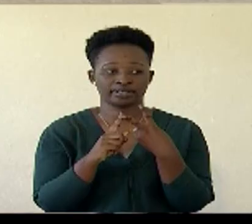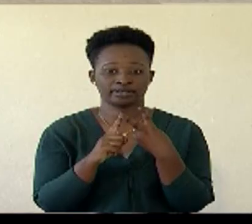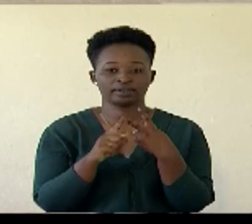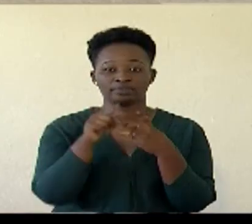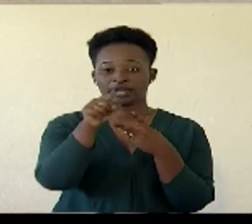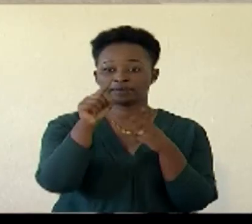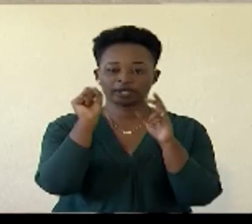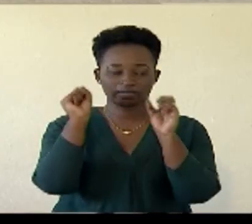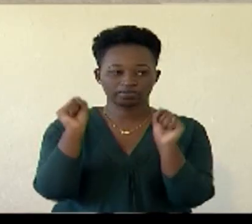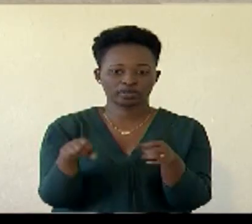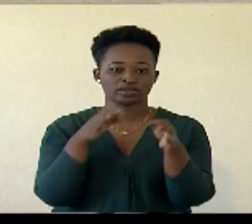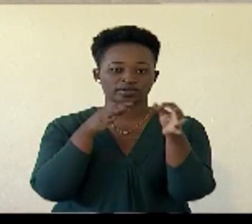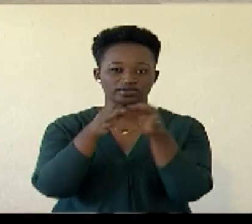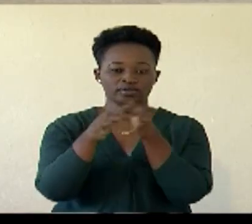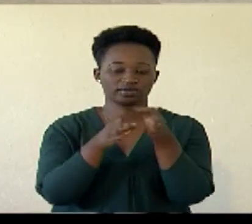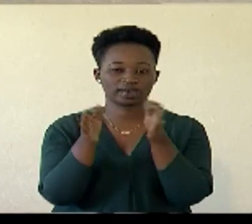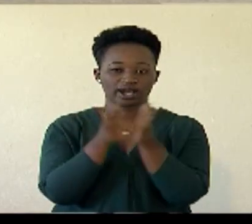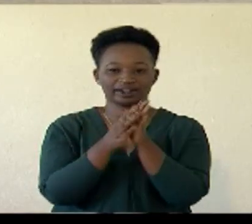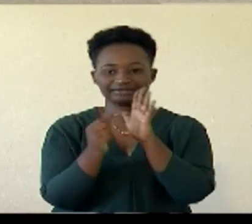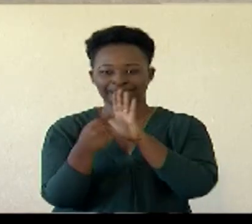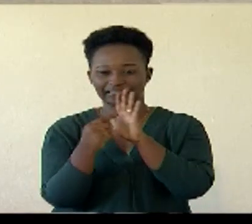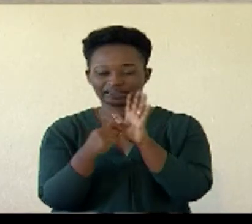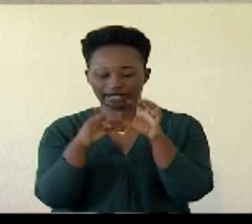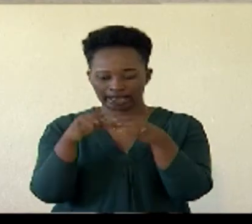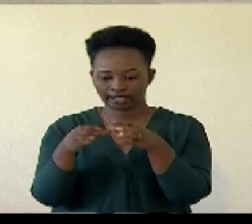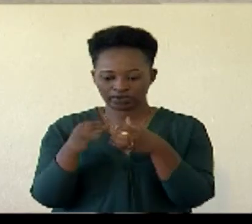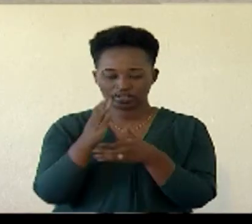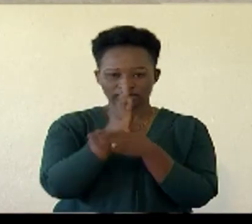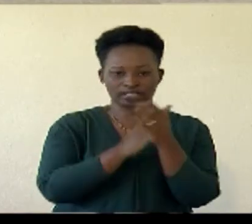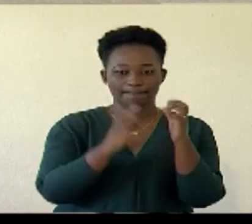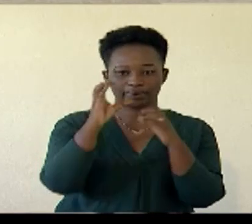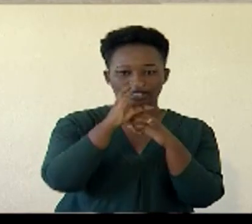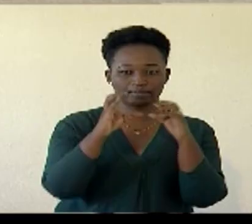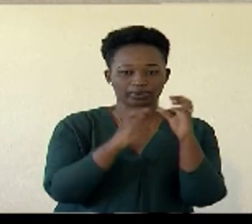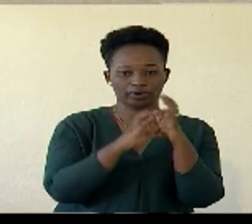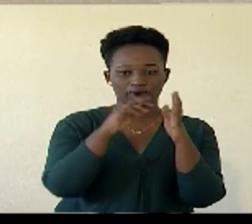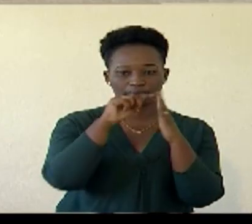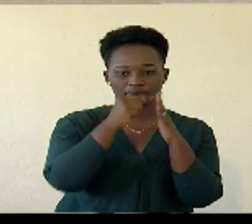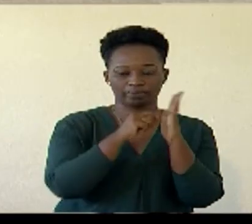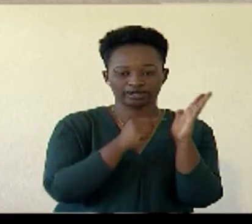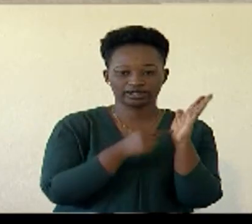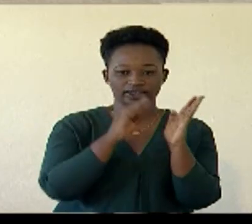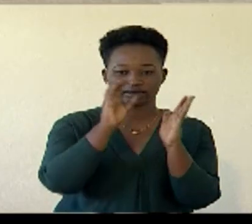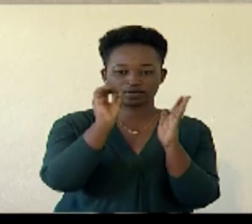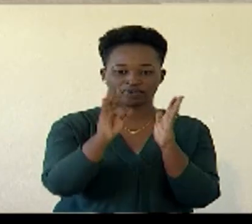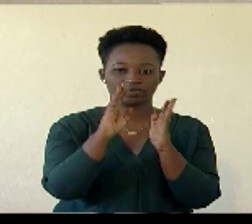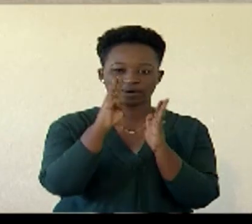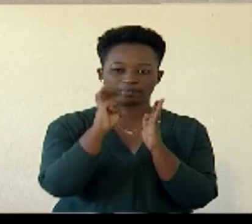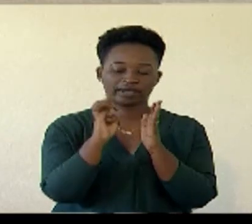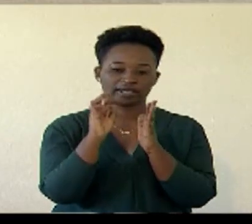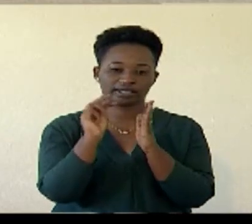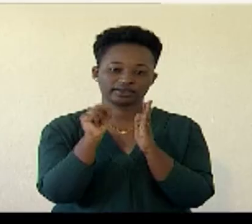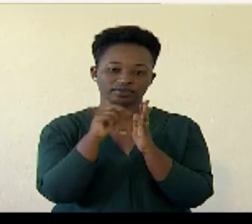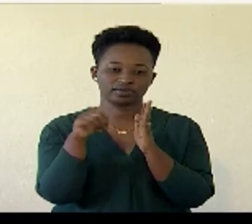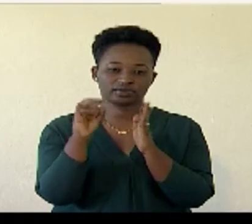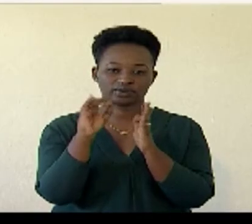be able to describe and categorize some chemical properties of the benzoic acid. So